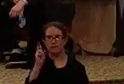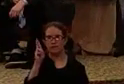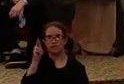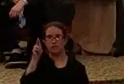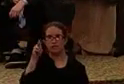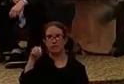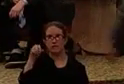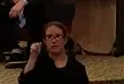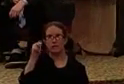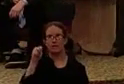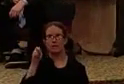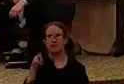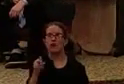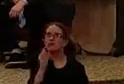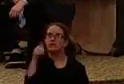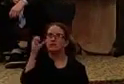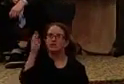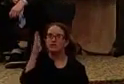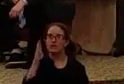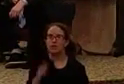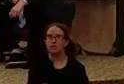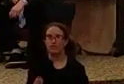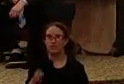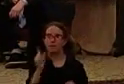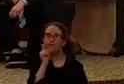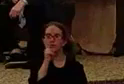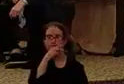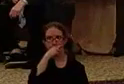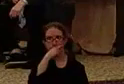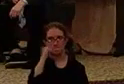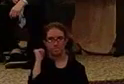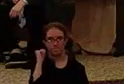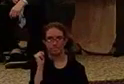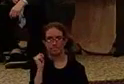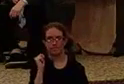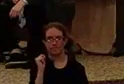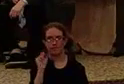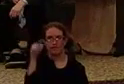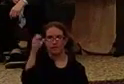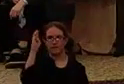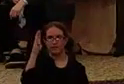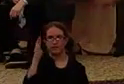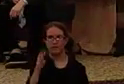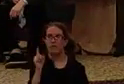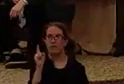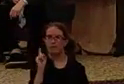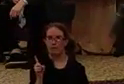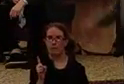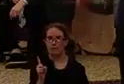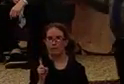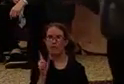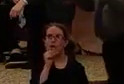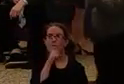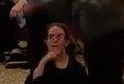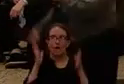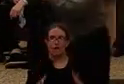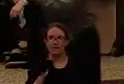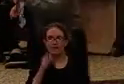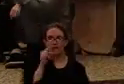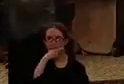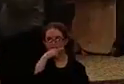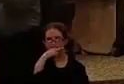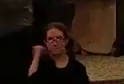was the fact that Jacob was a crook. That was the fact that Jacob, amen, was one who was a liar and a